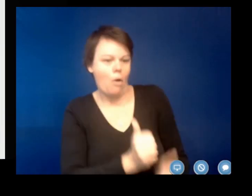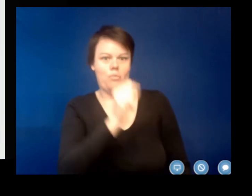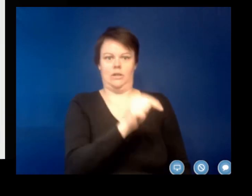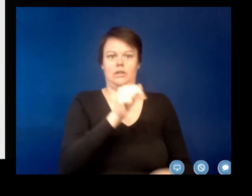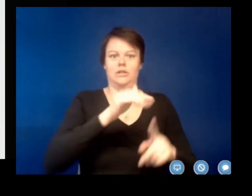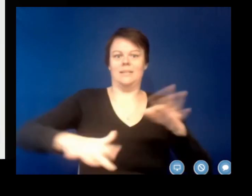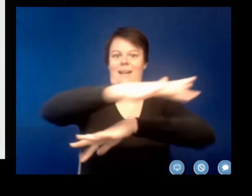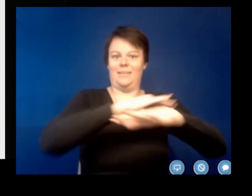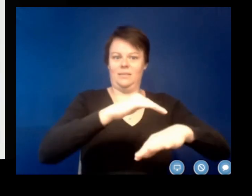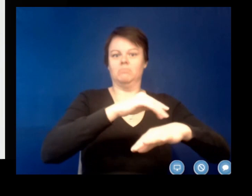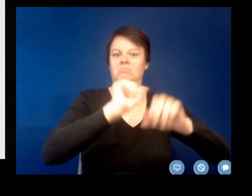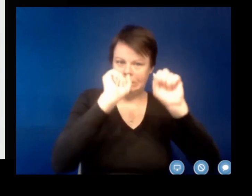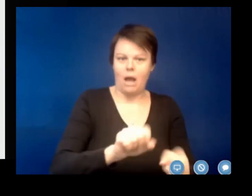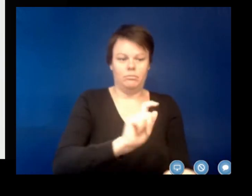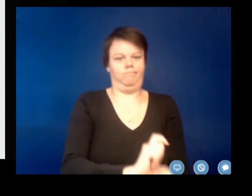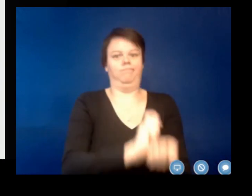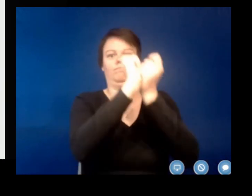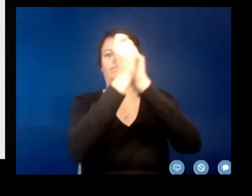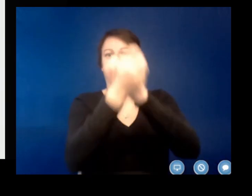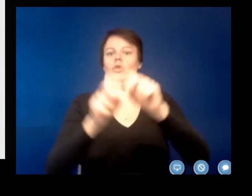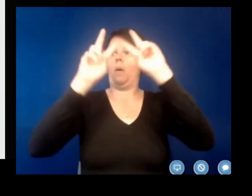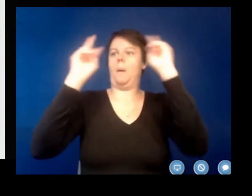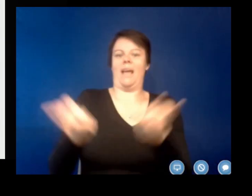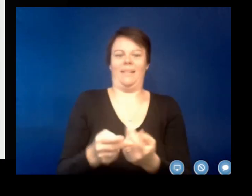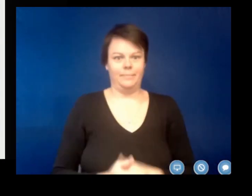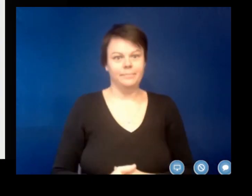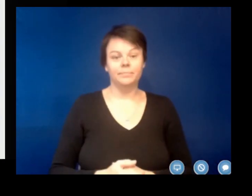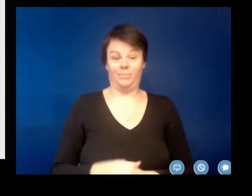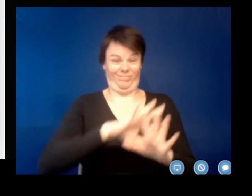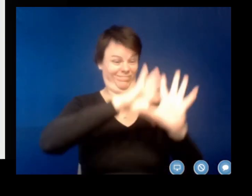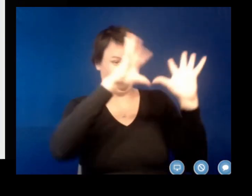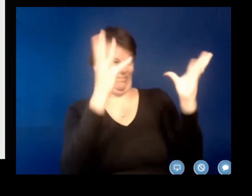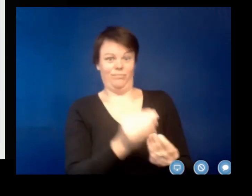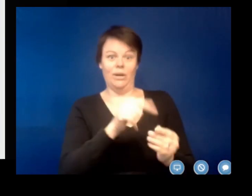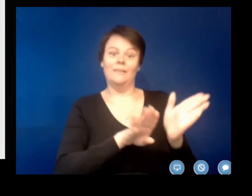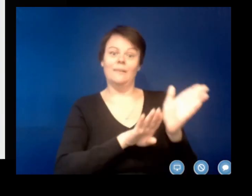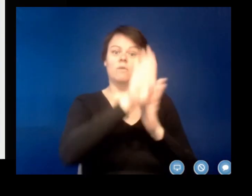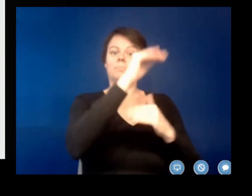solidarity can be shaped in a global spatial context.